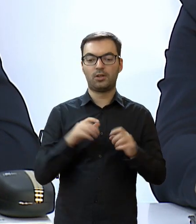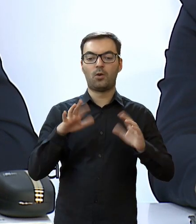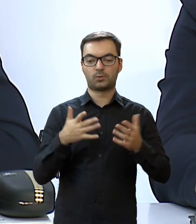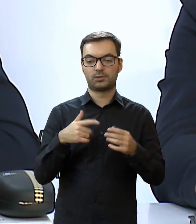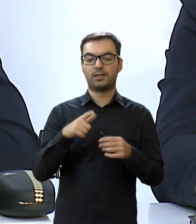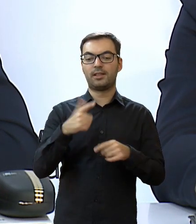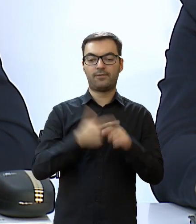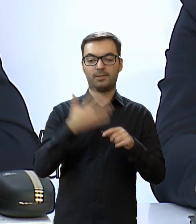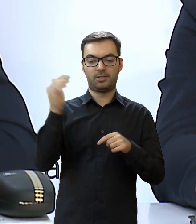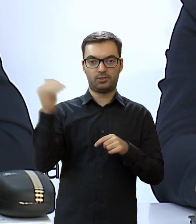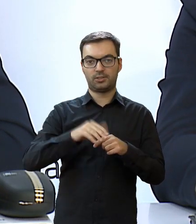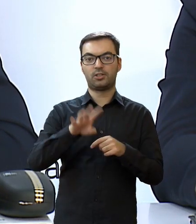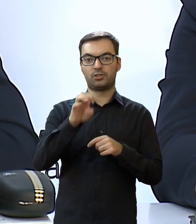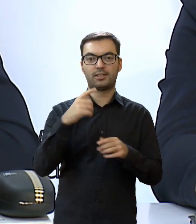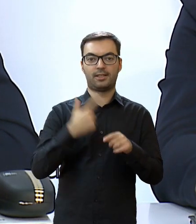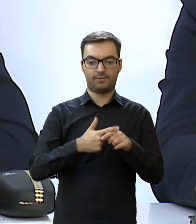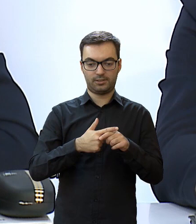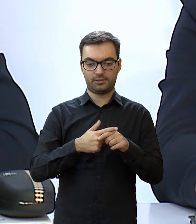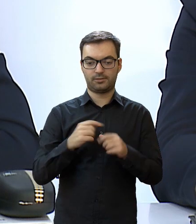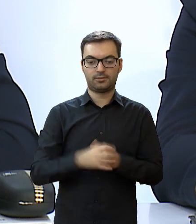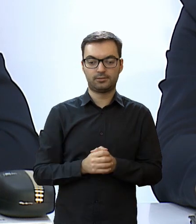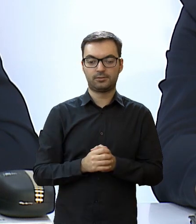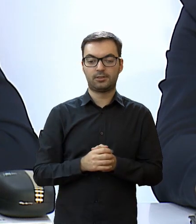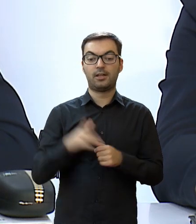permanent commissions.